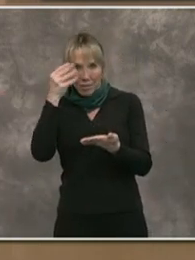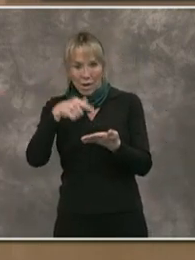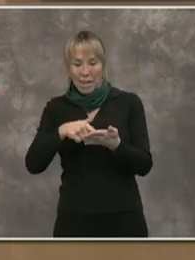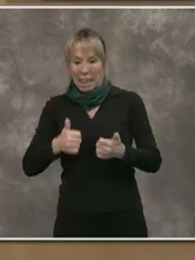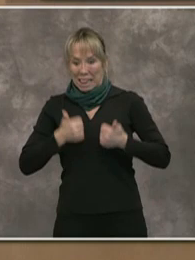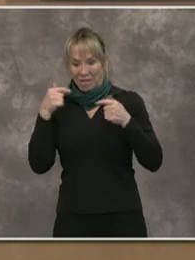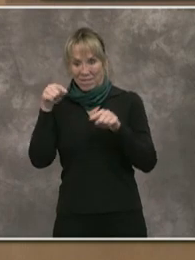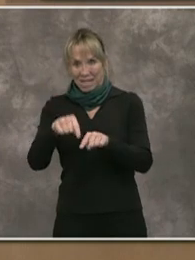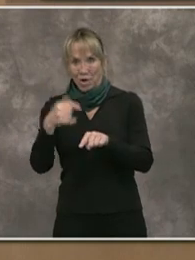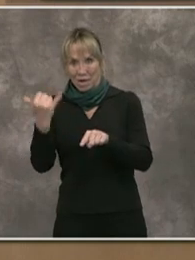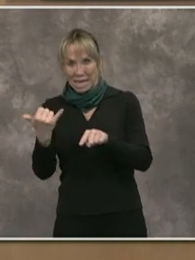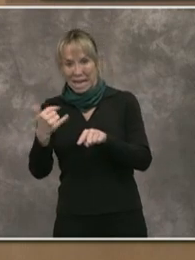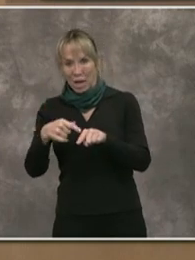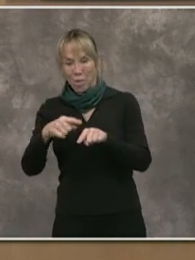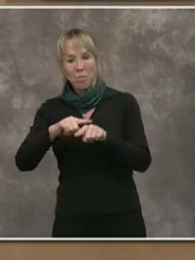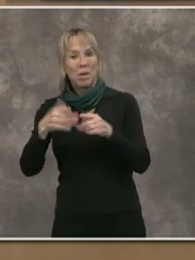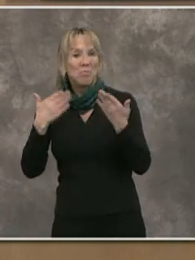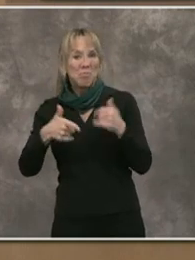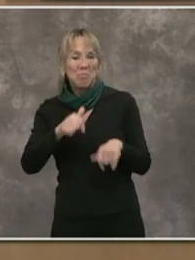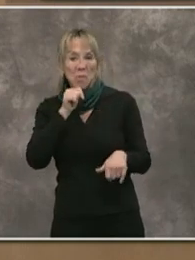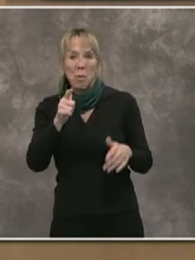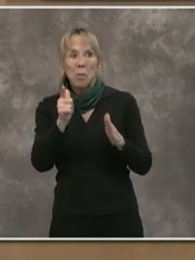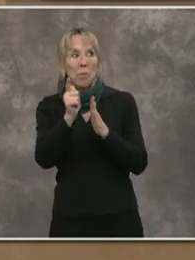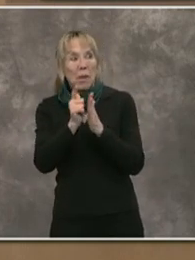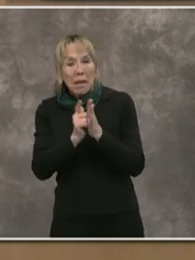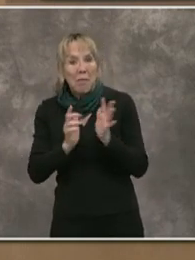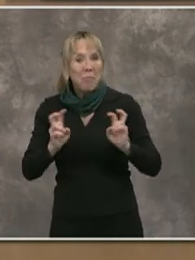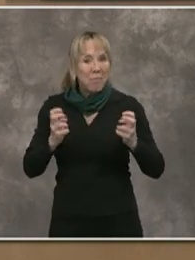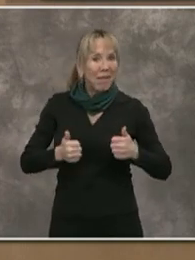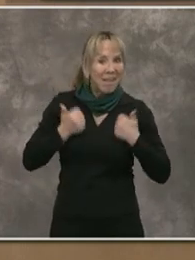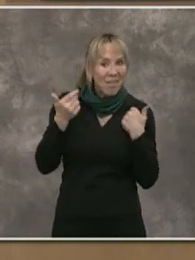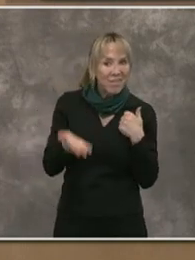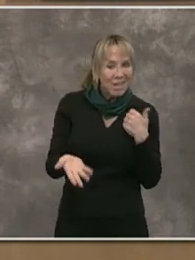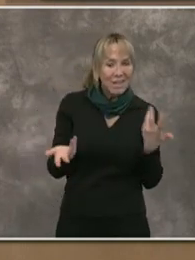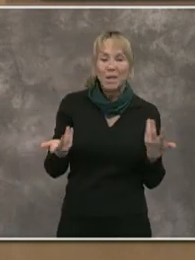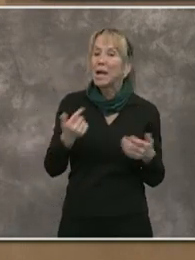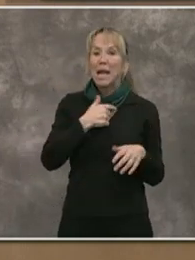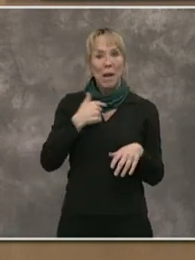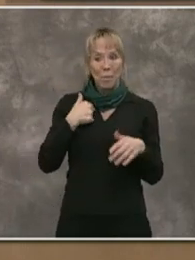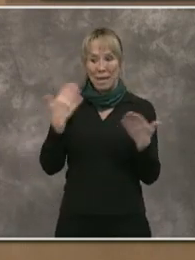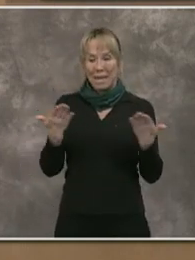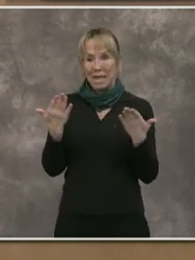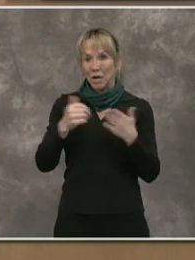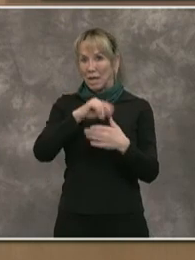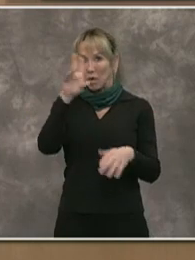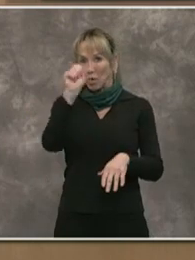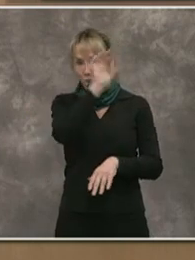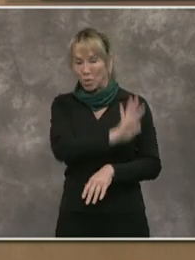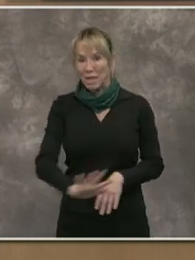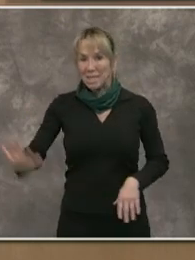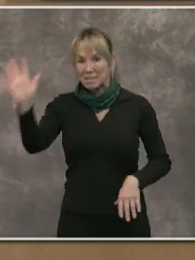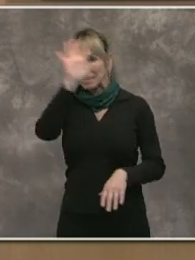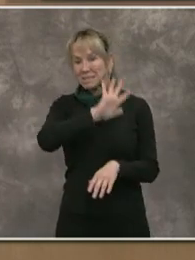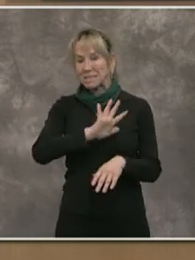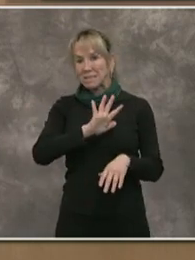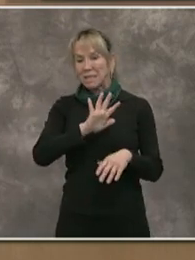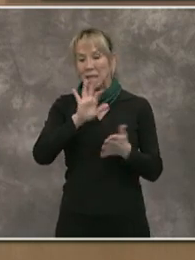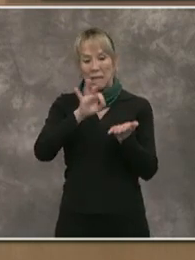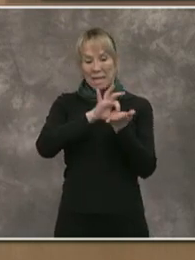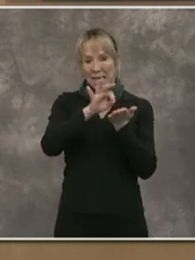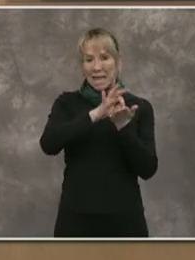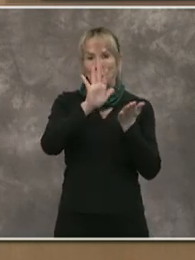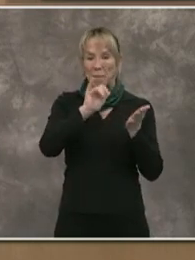but it may not be their actual legal residence, and that's actually how we do our counting across the country for where cases should be